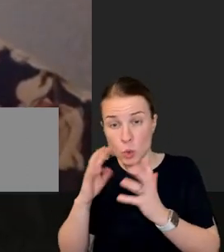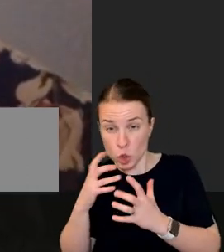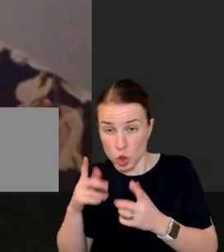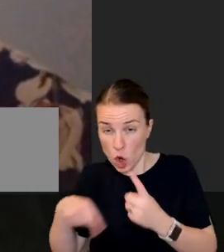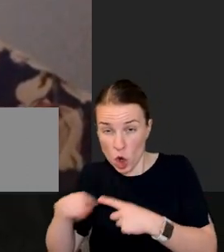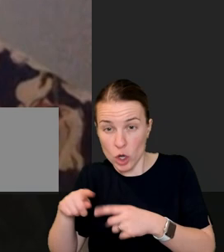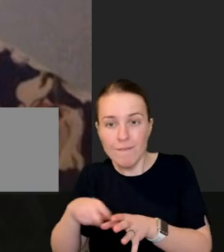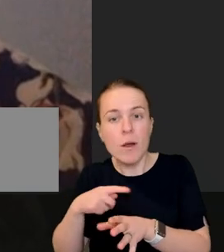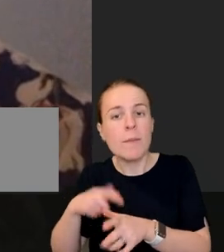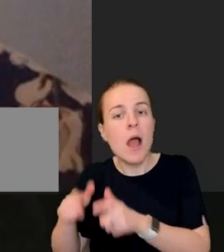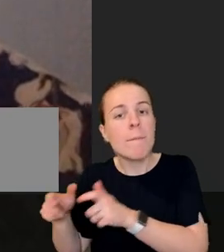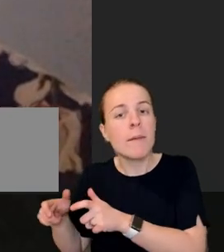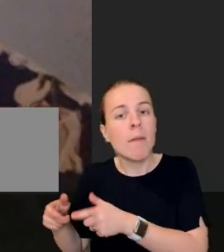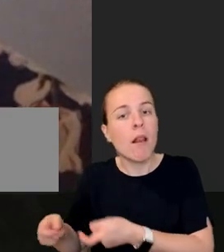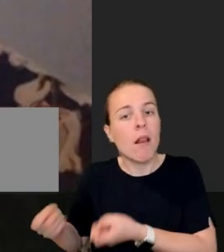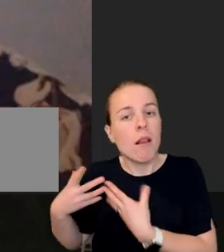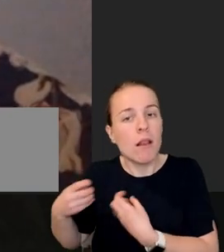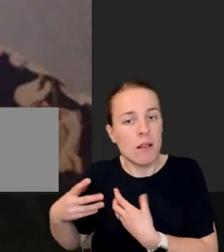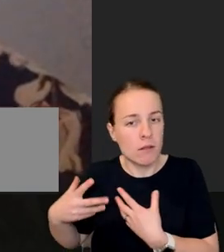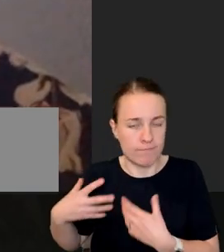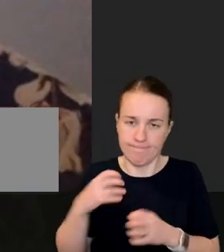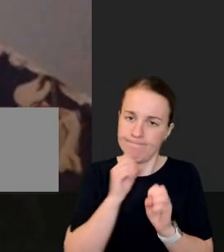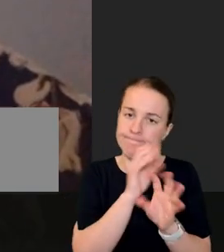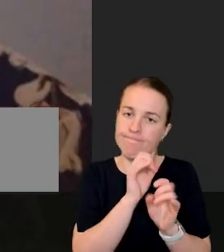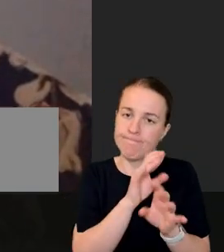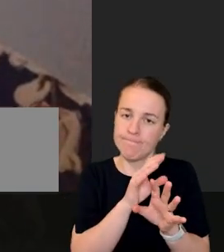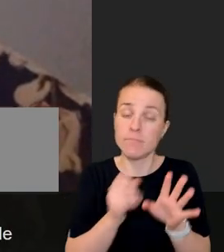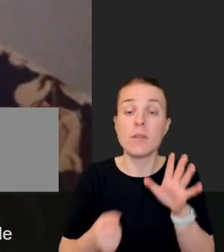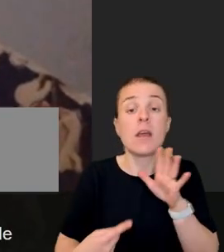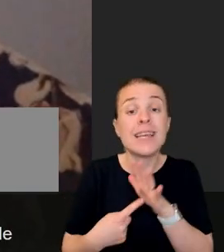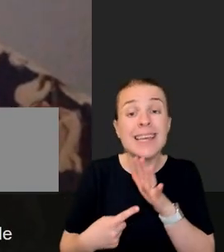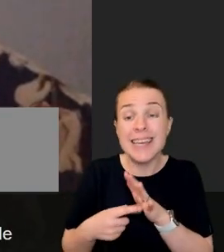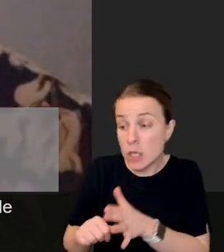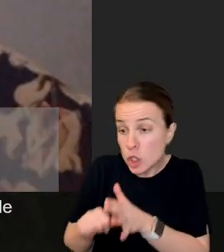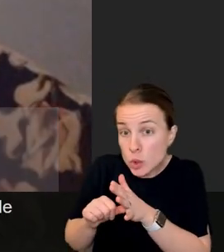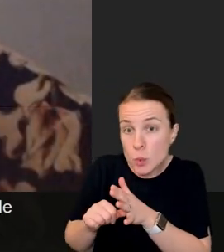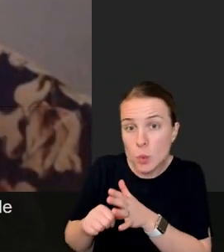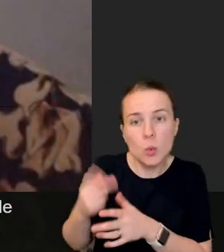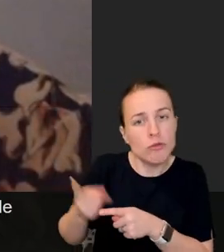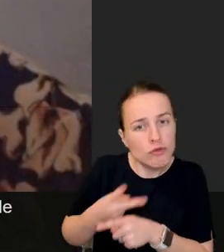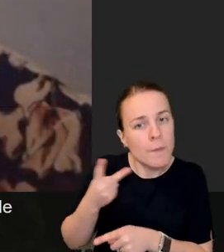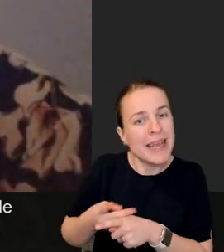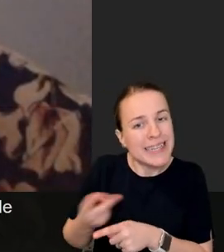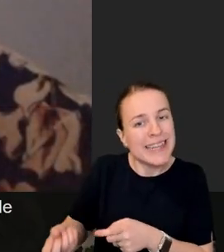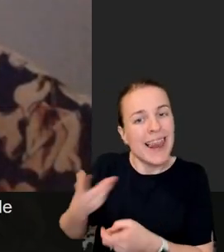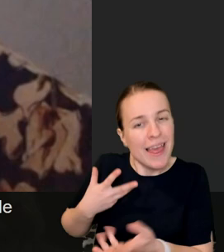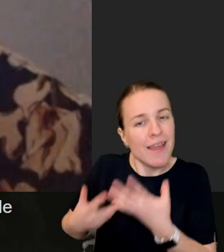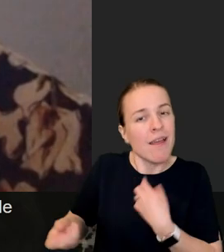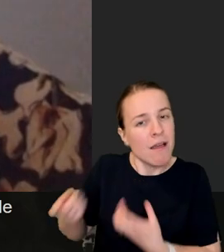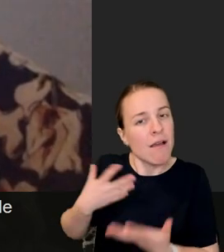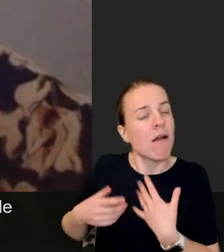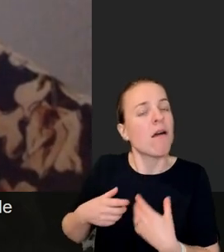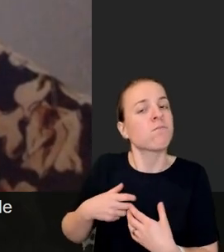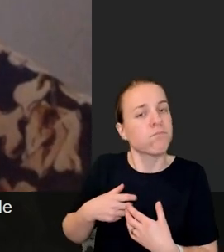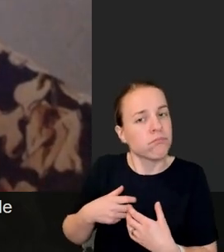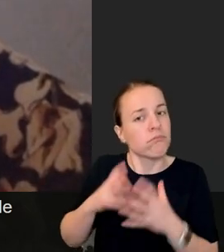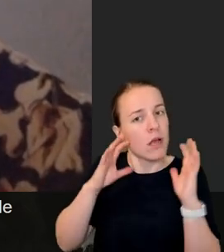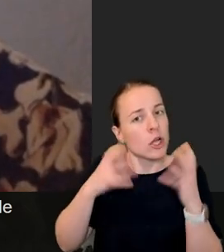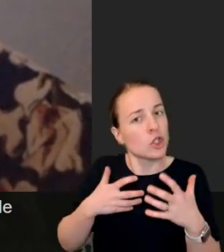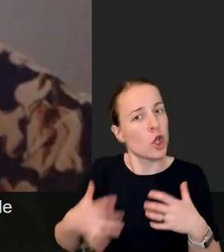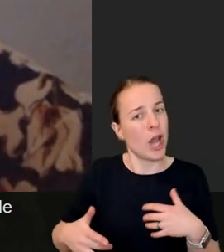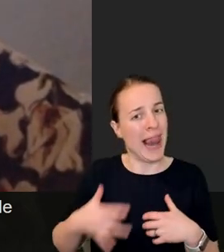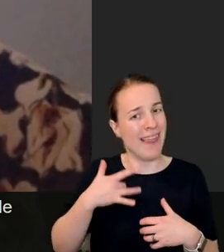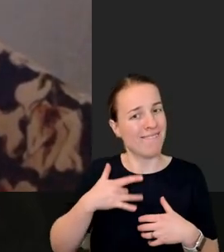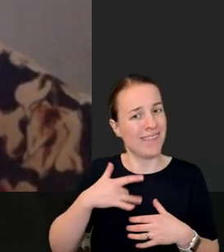London. One of the key issues that is raised with our members repeatedly is a concern about living conditions and